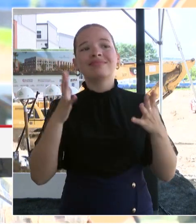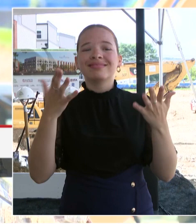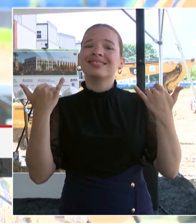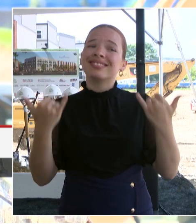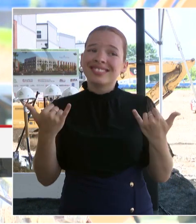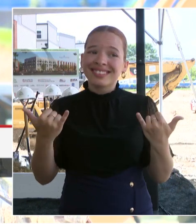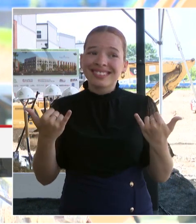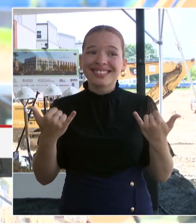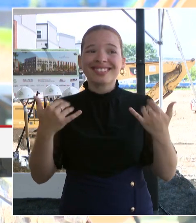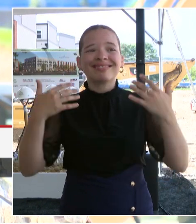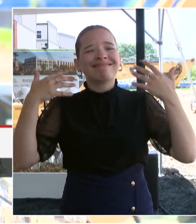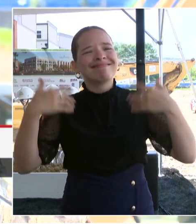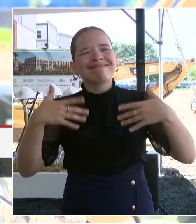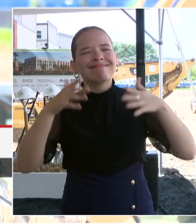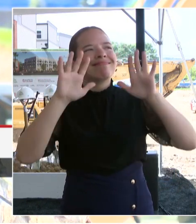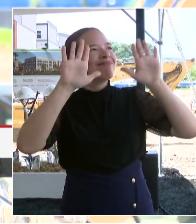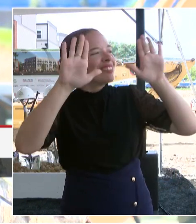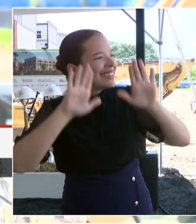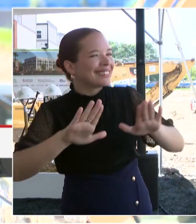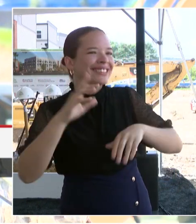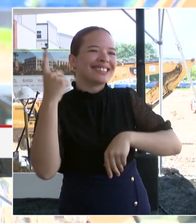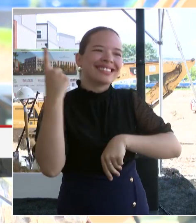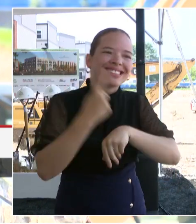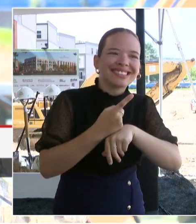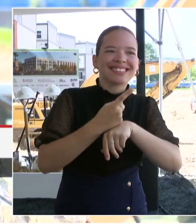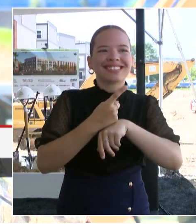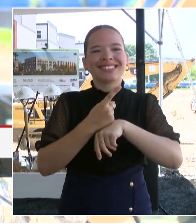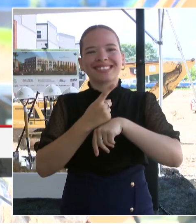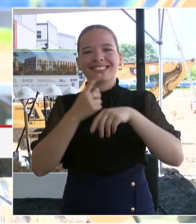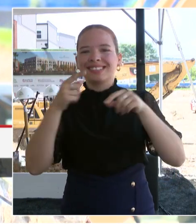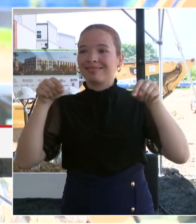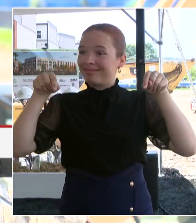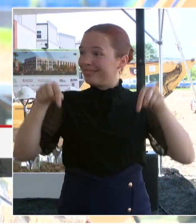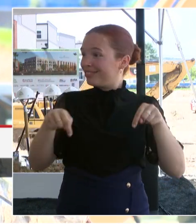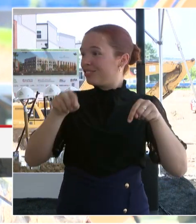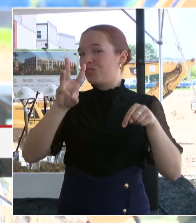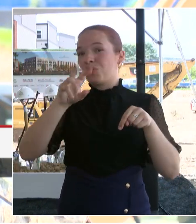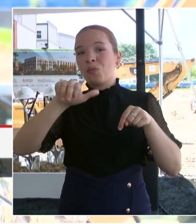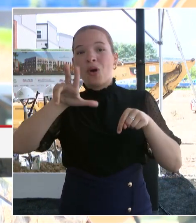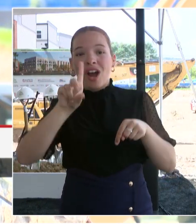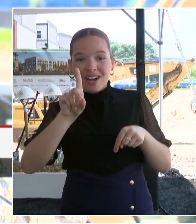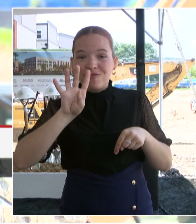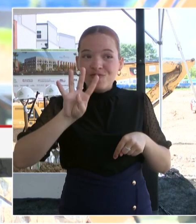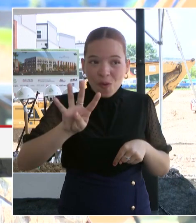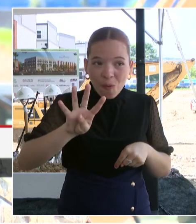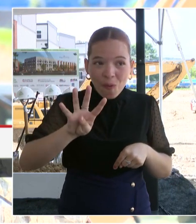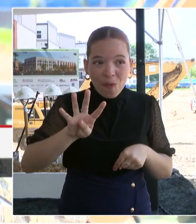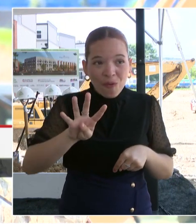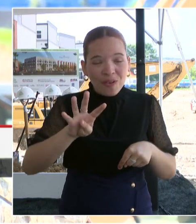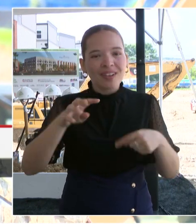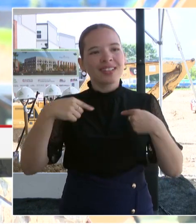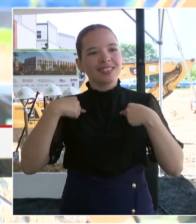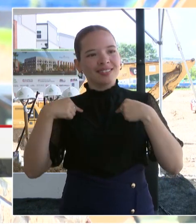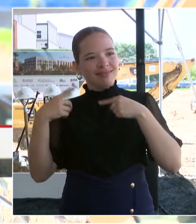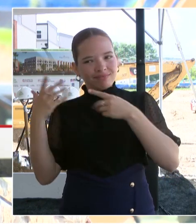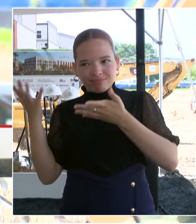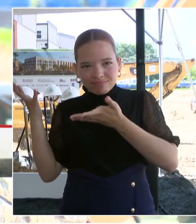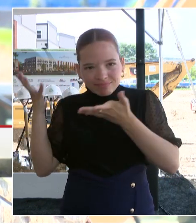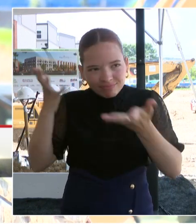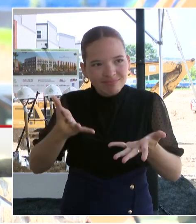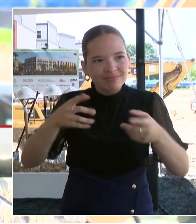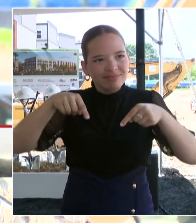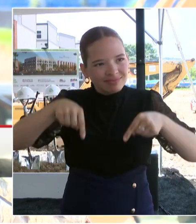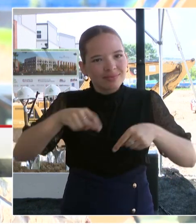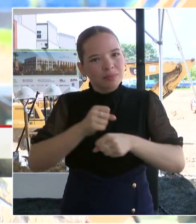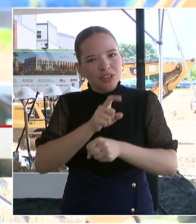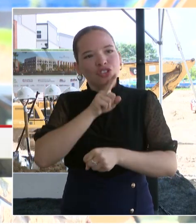4. We break ground on an inspiring project that will bring new housing dedicated to our senior citizens.